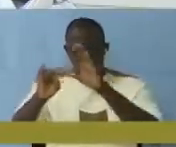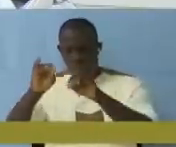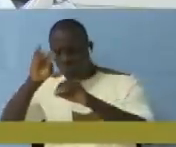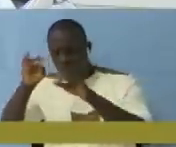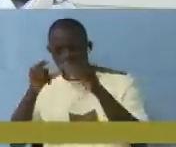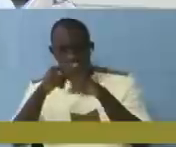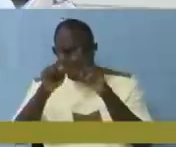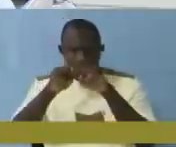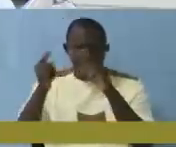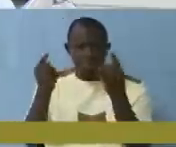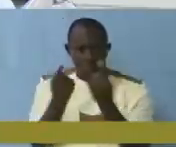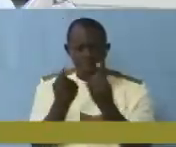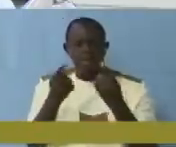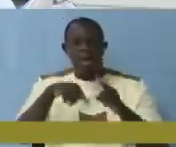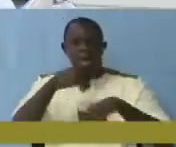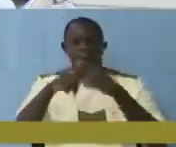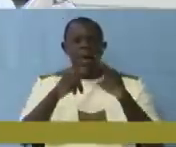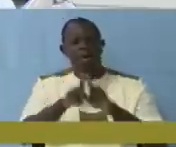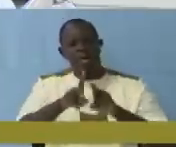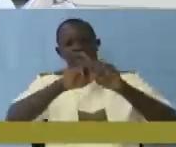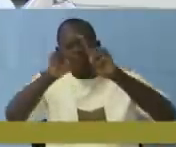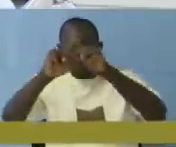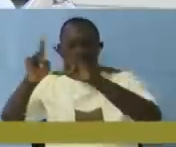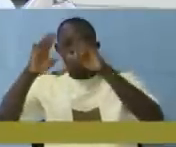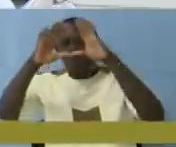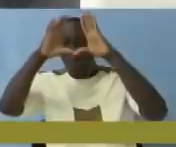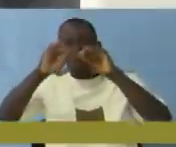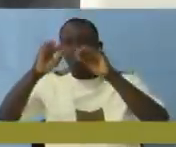the competencies of the various departments,